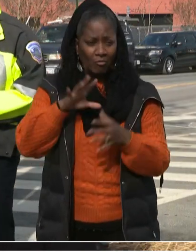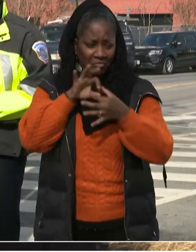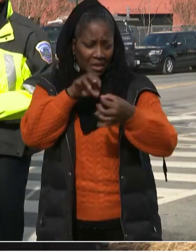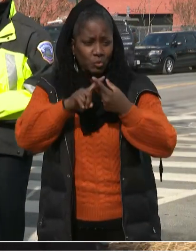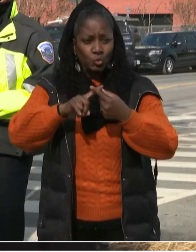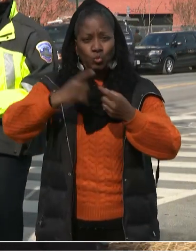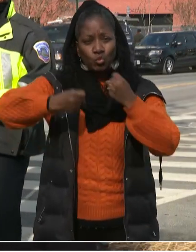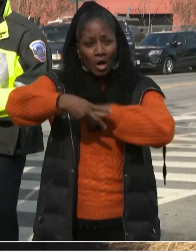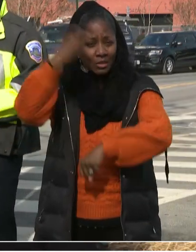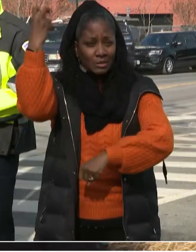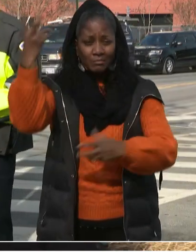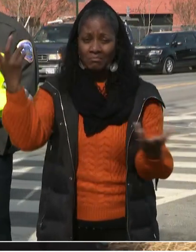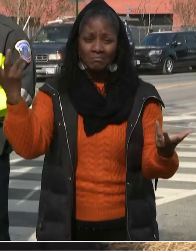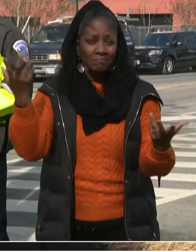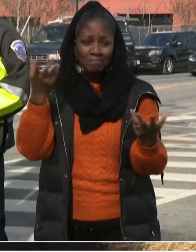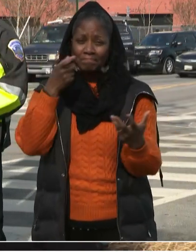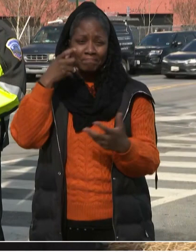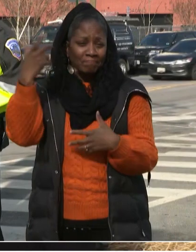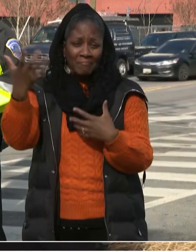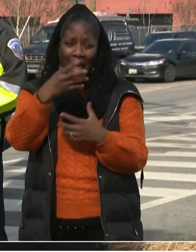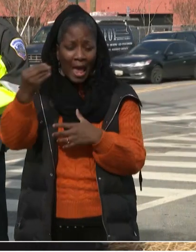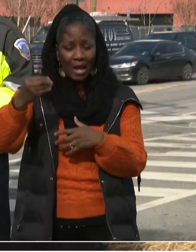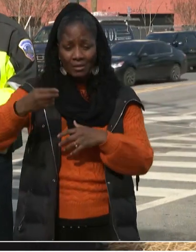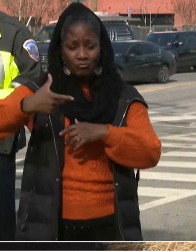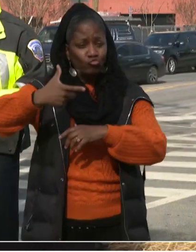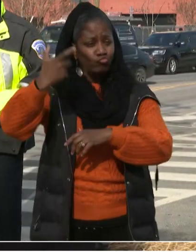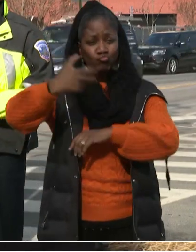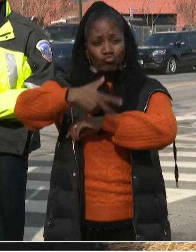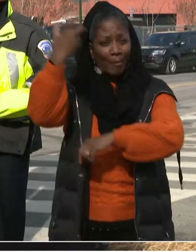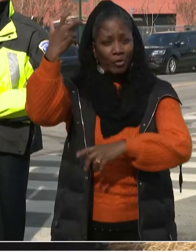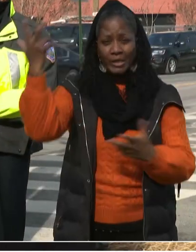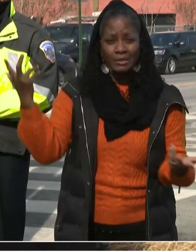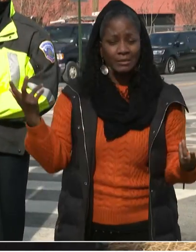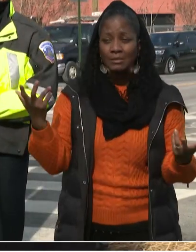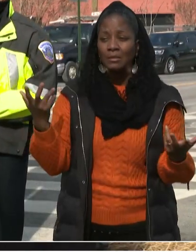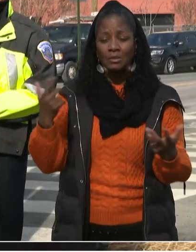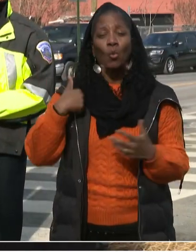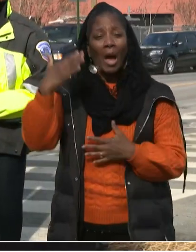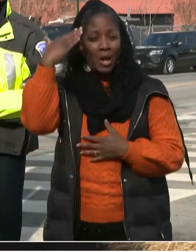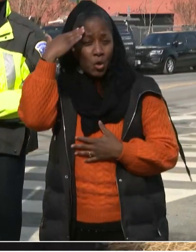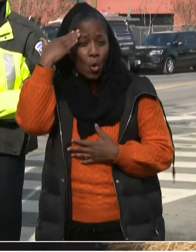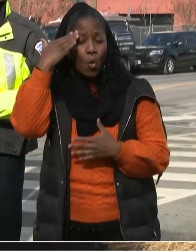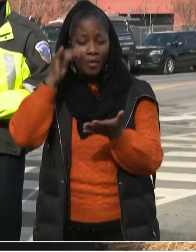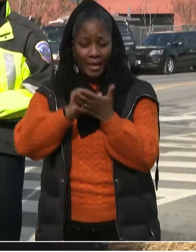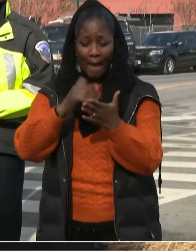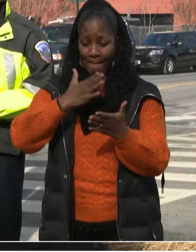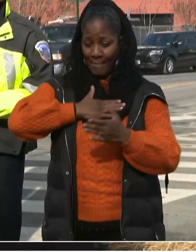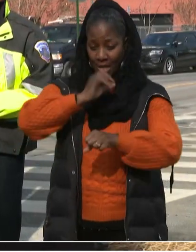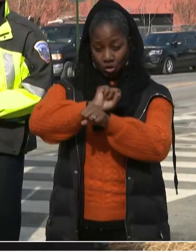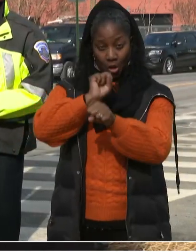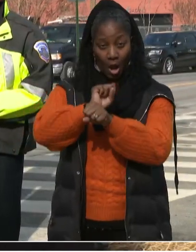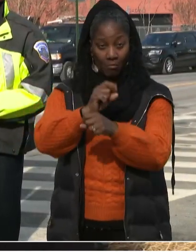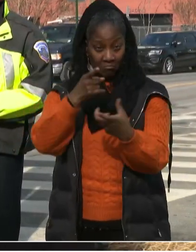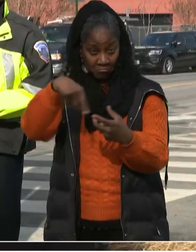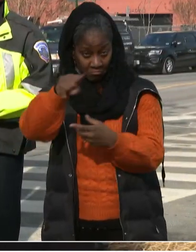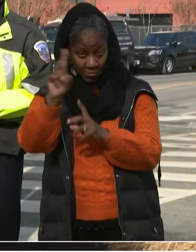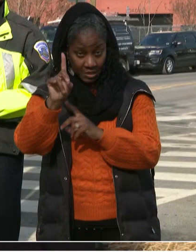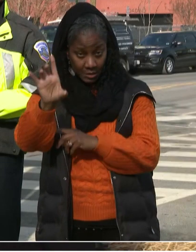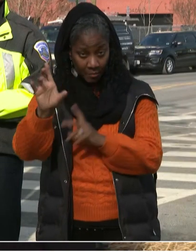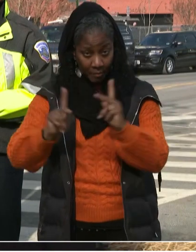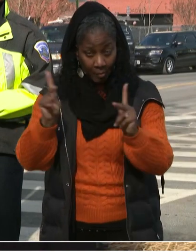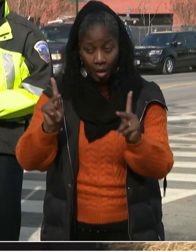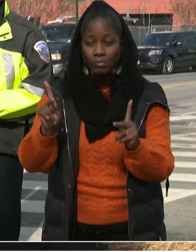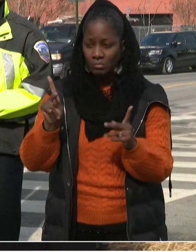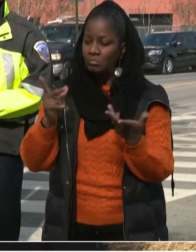carjackings and robbery attempts. And so I know my job is to take to the people of the District of Columbia what we